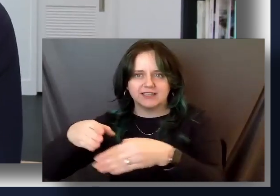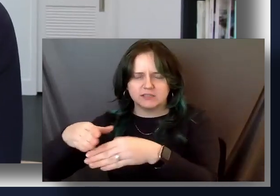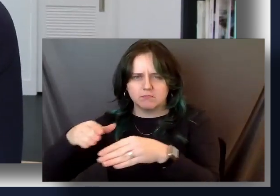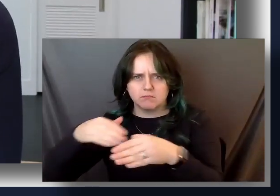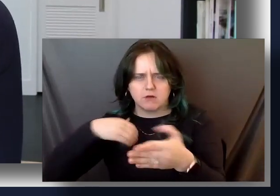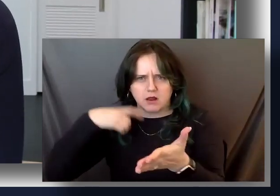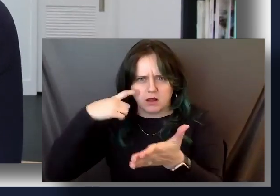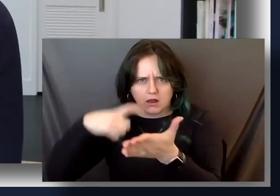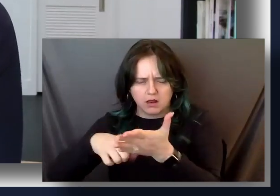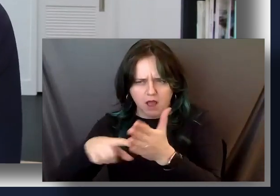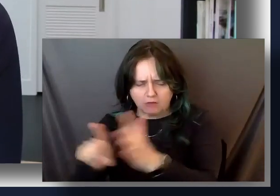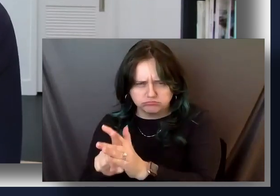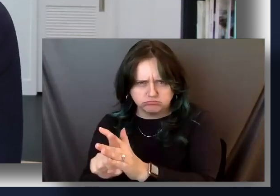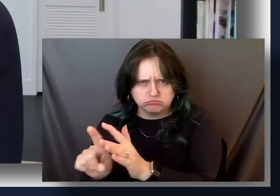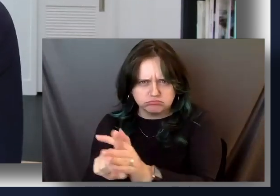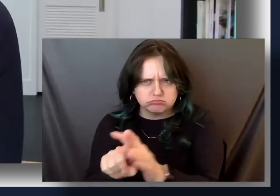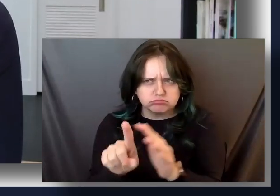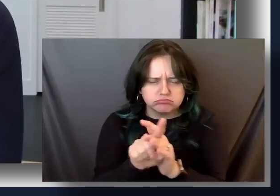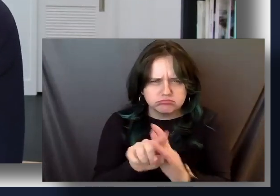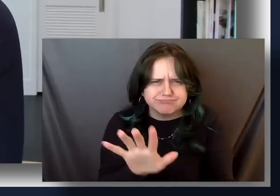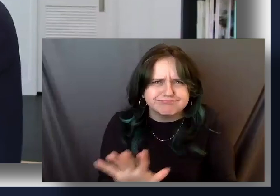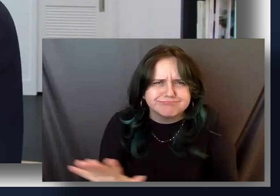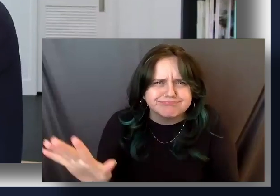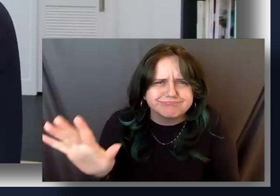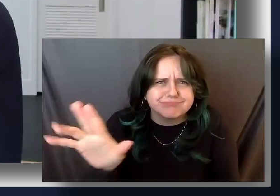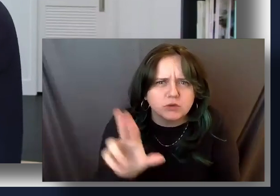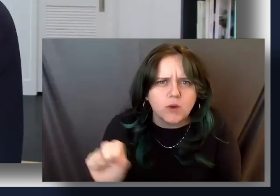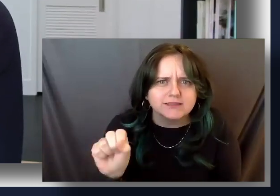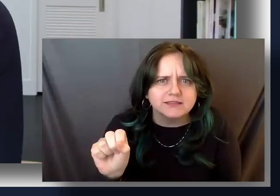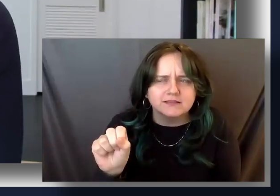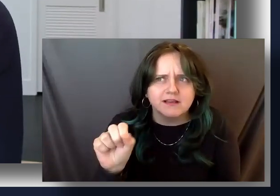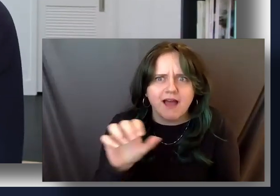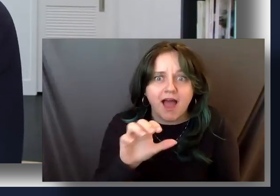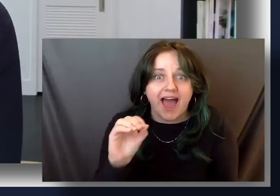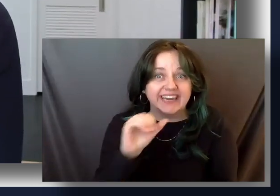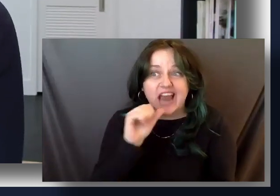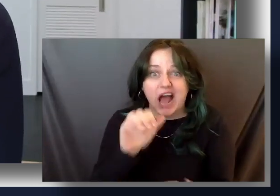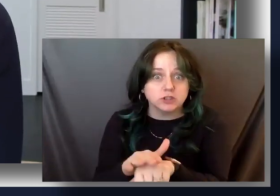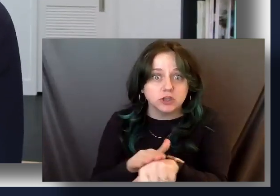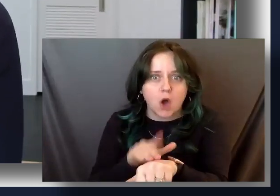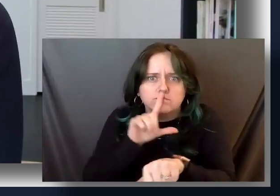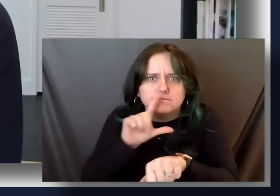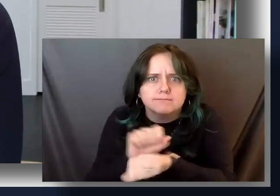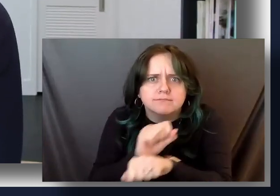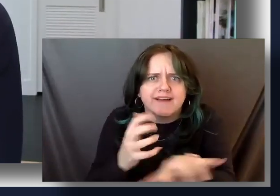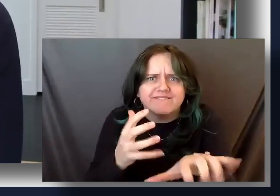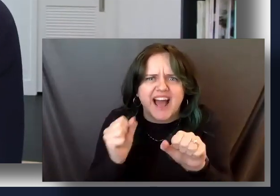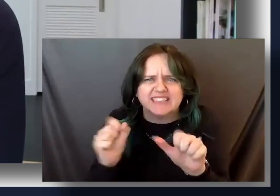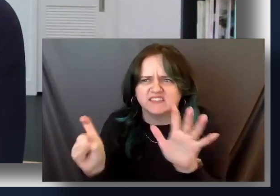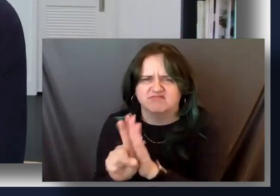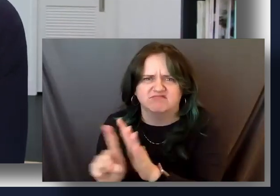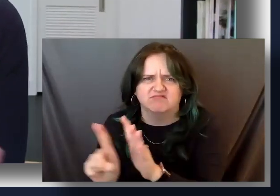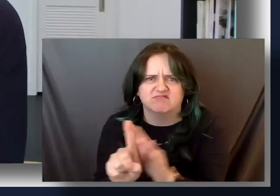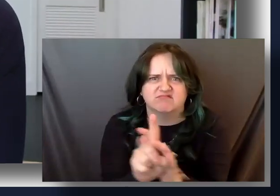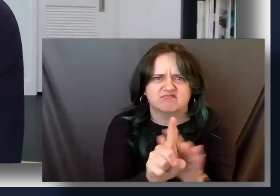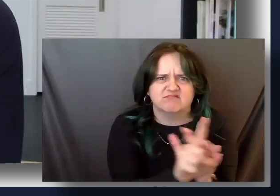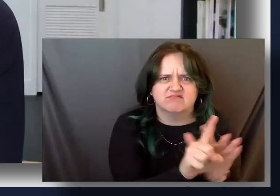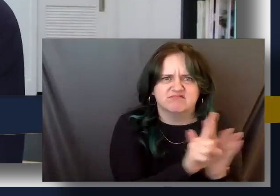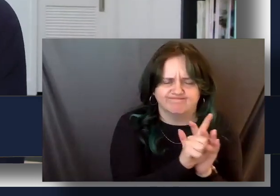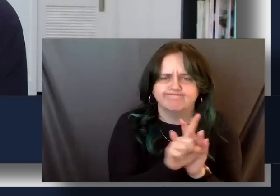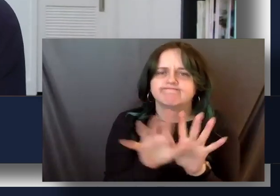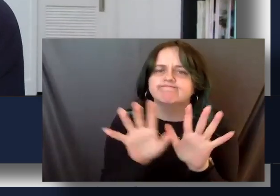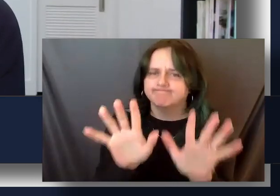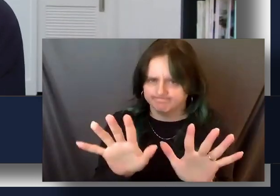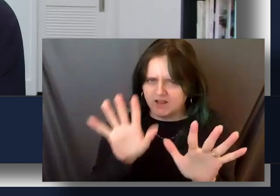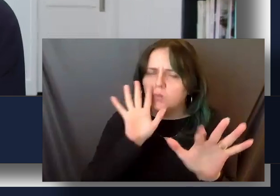factionalism, were emerging here in this country. And they were actually emerging at a surprisingly fast rate. So let me give you